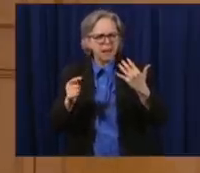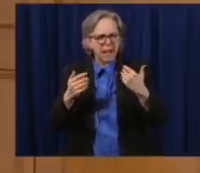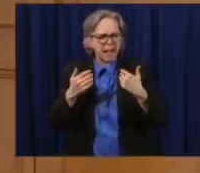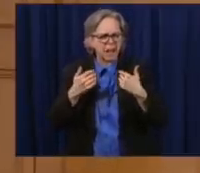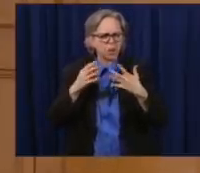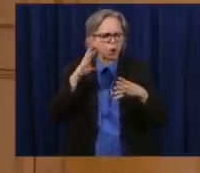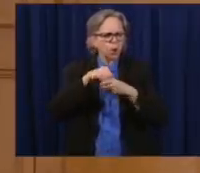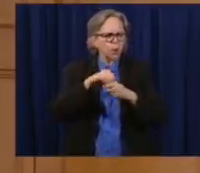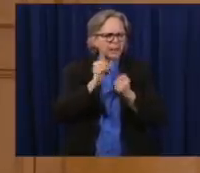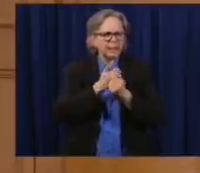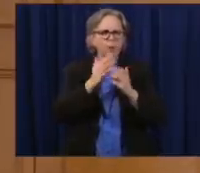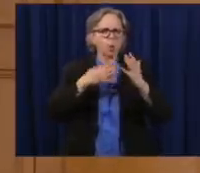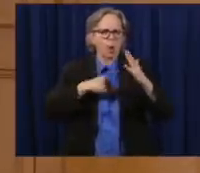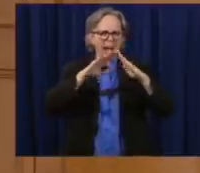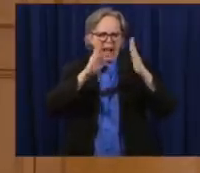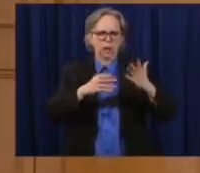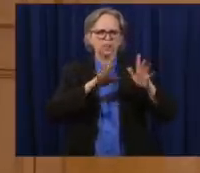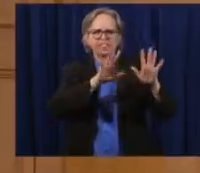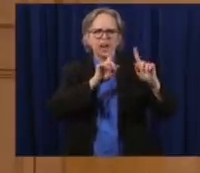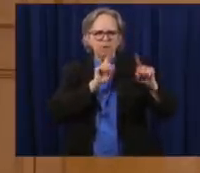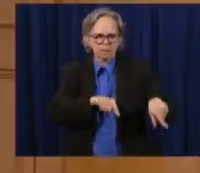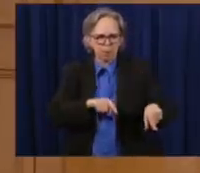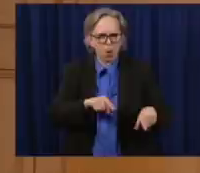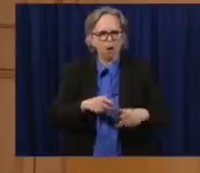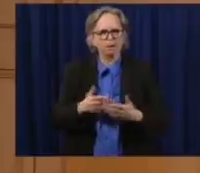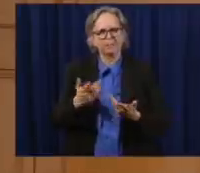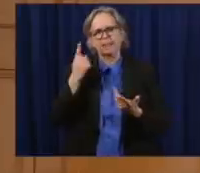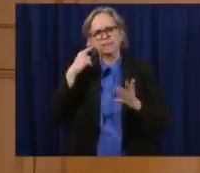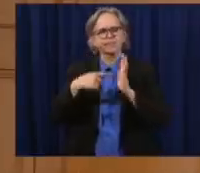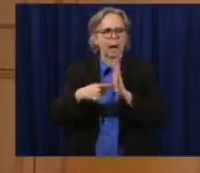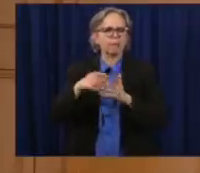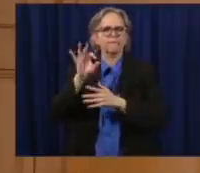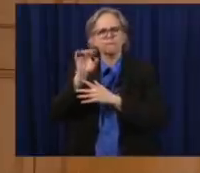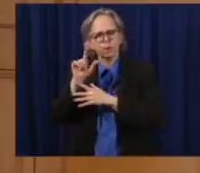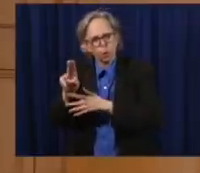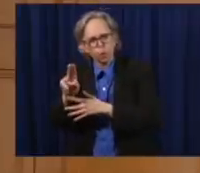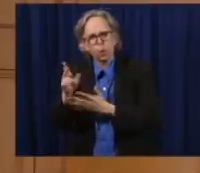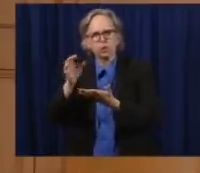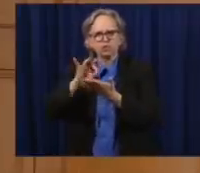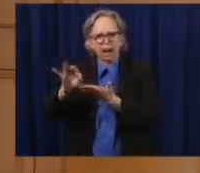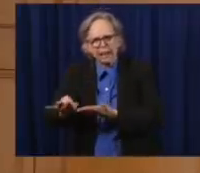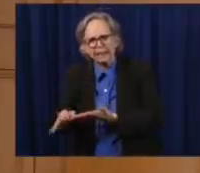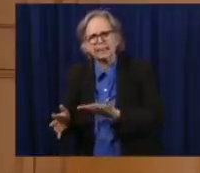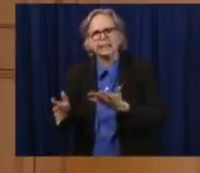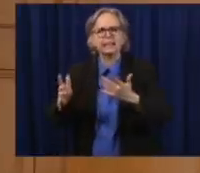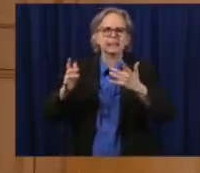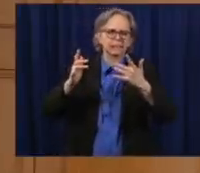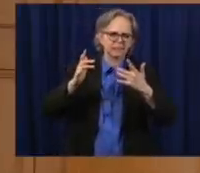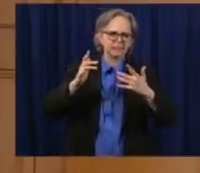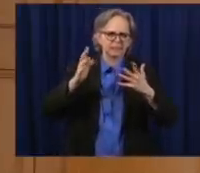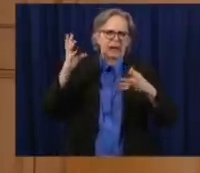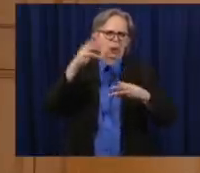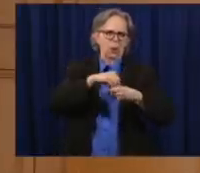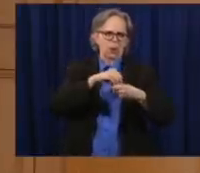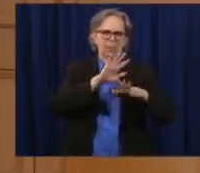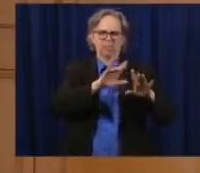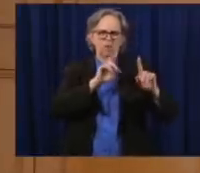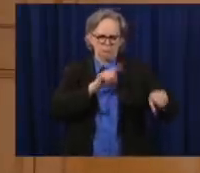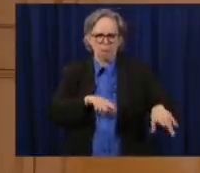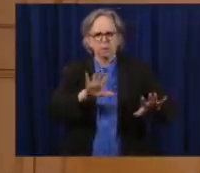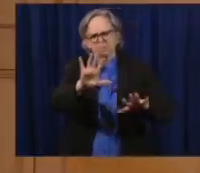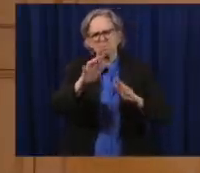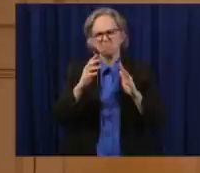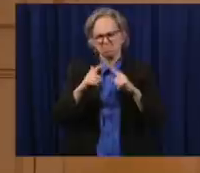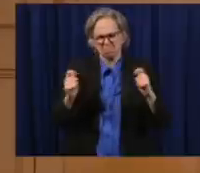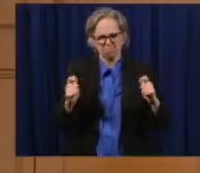tracking and surveillance. And nobody is going to be, the thing that is subtle in this is they're probably, when we did